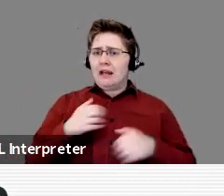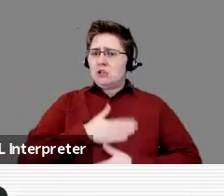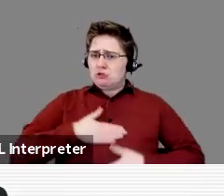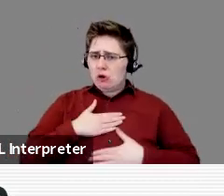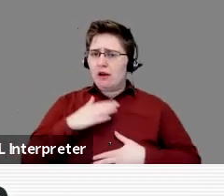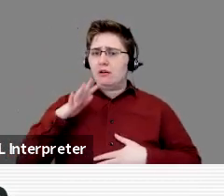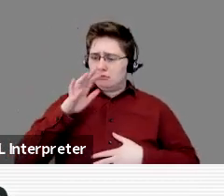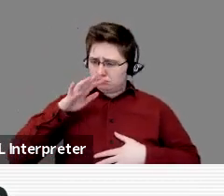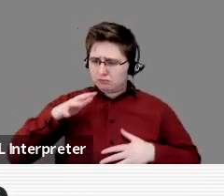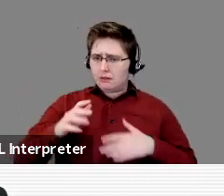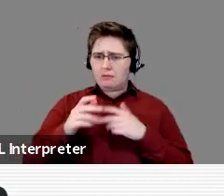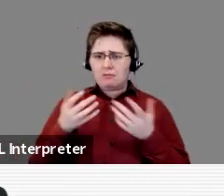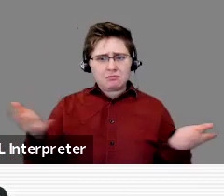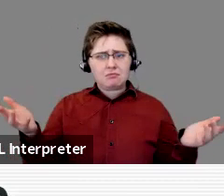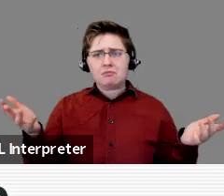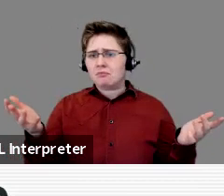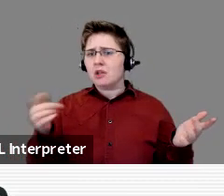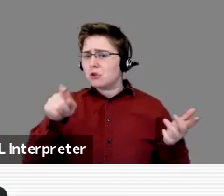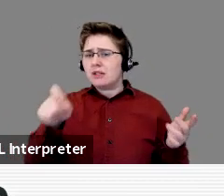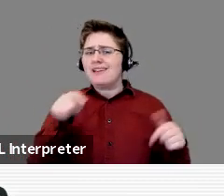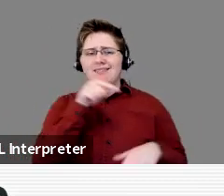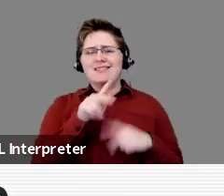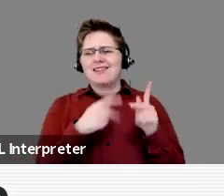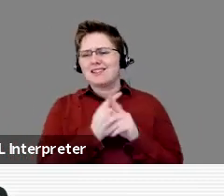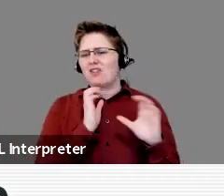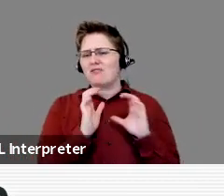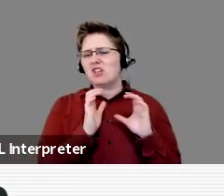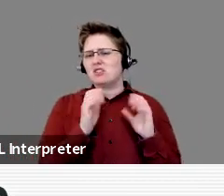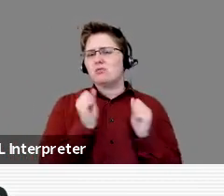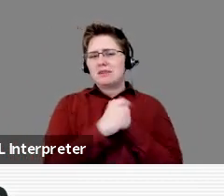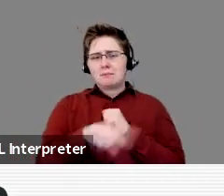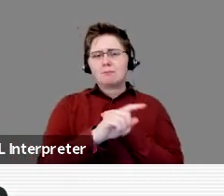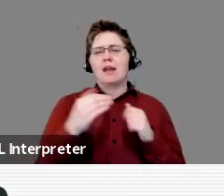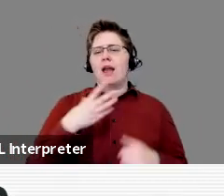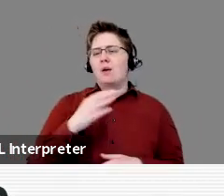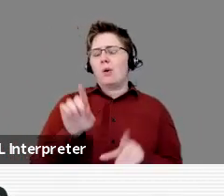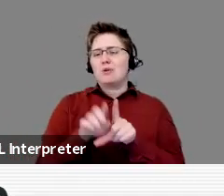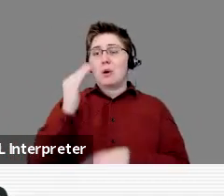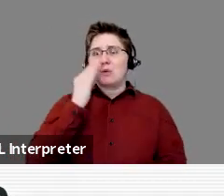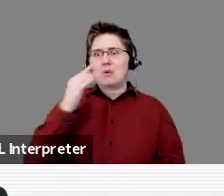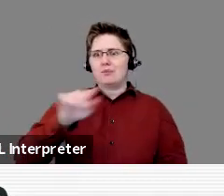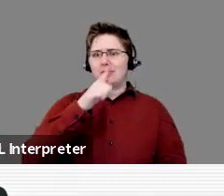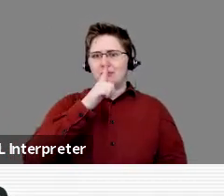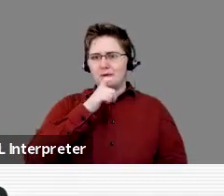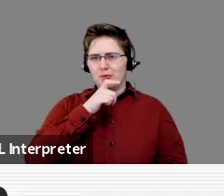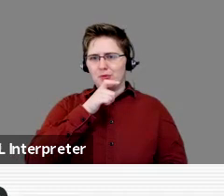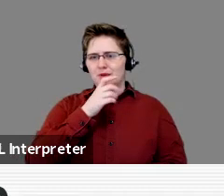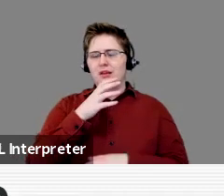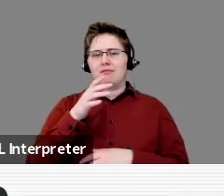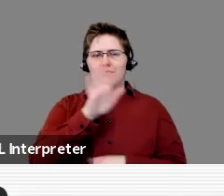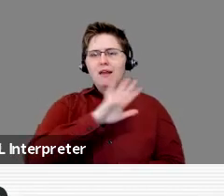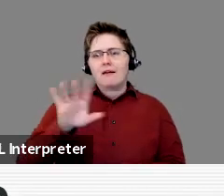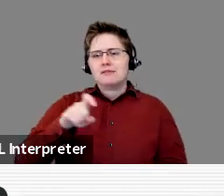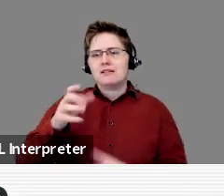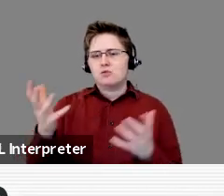there, you need to be able to have these kinds of conversations and know who those people are and the needs of those people. And